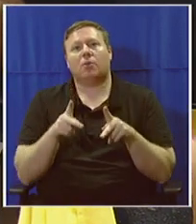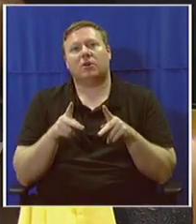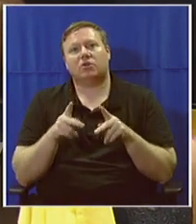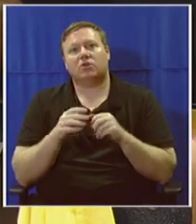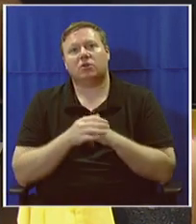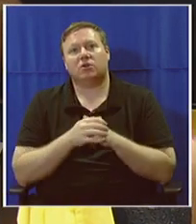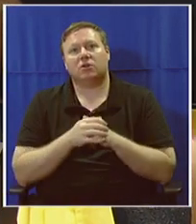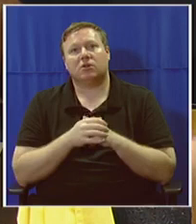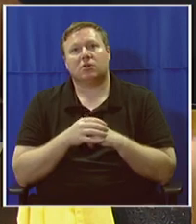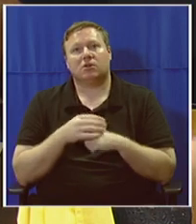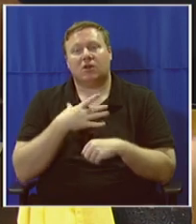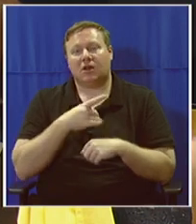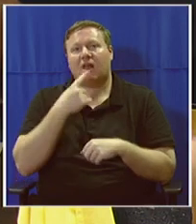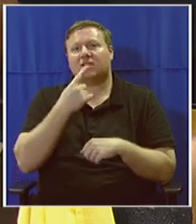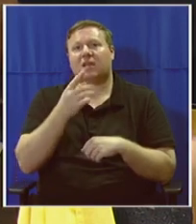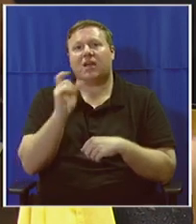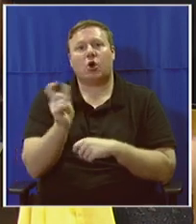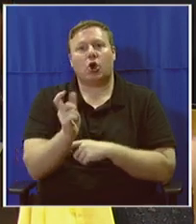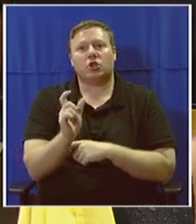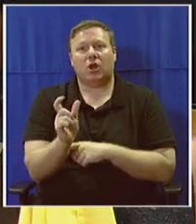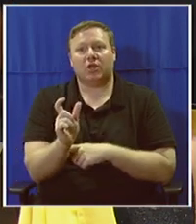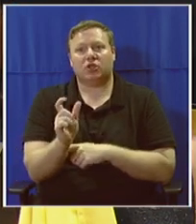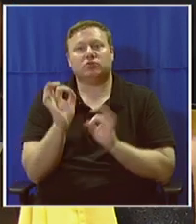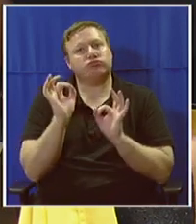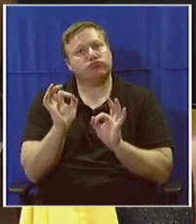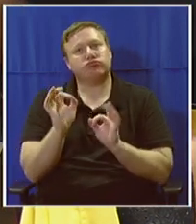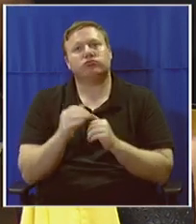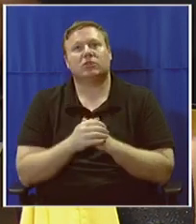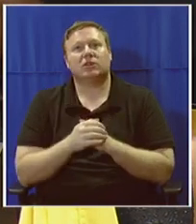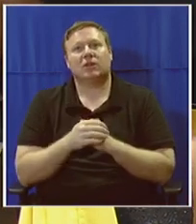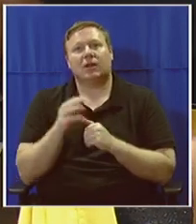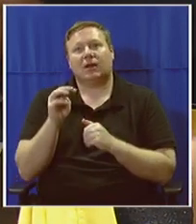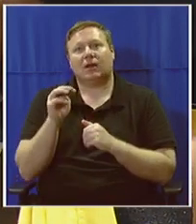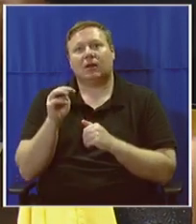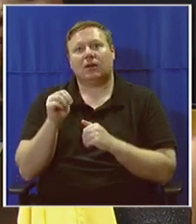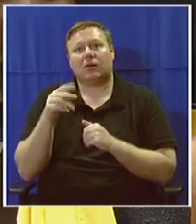uNkabinde ngokuphumelela kwinto ebeyenza